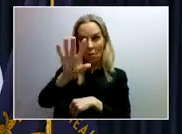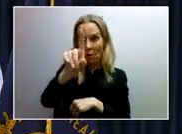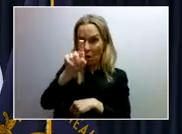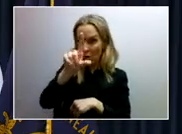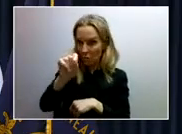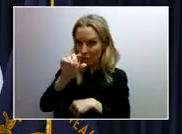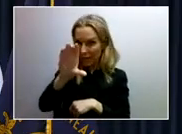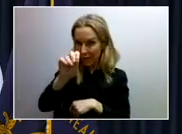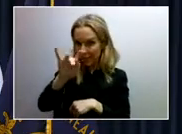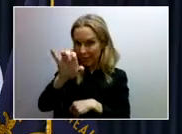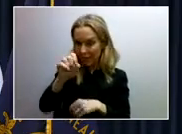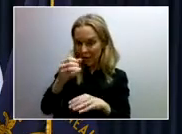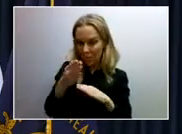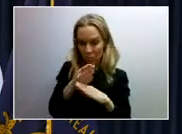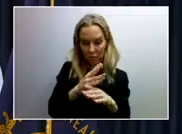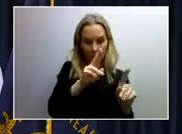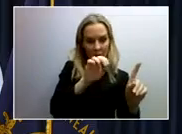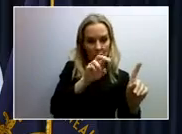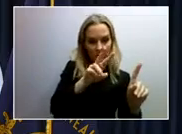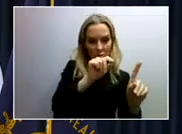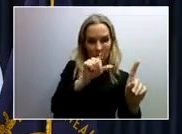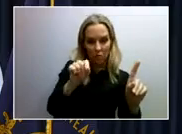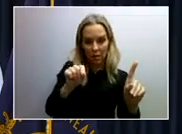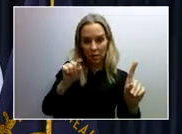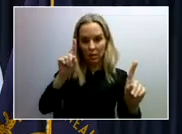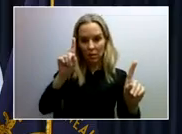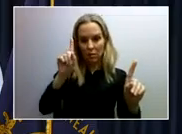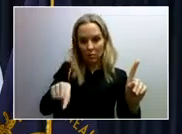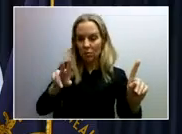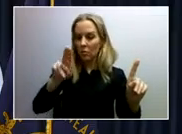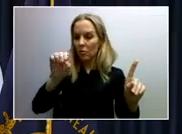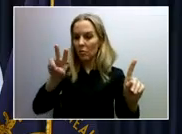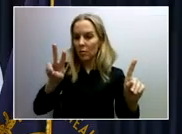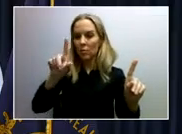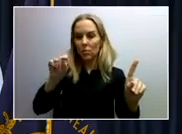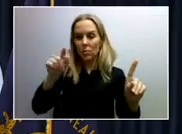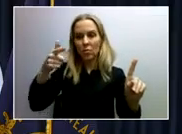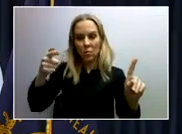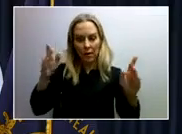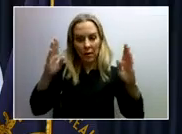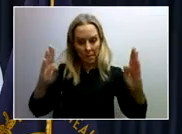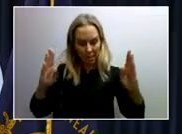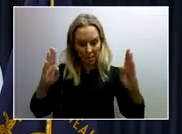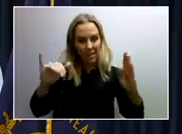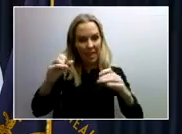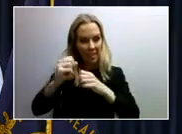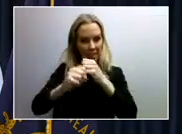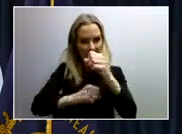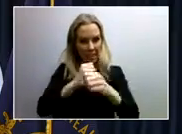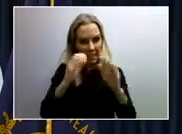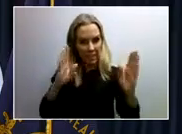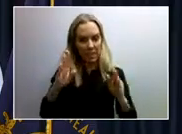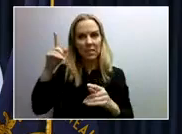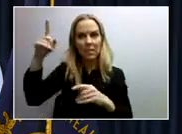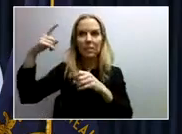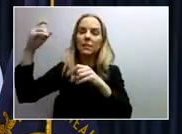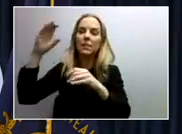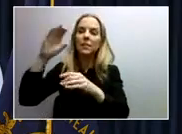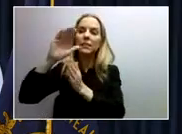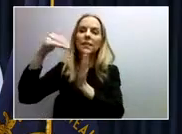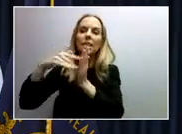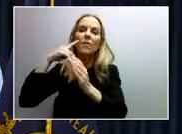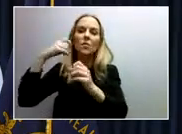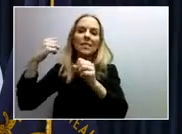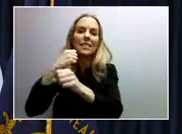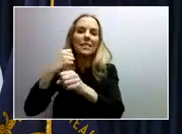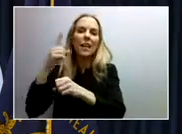of 2020 and November of 2021. According to the Center for Statistics, which is an agency of the Kentucky Education and